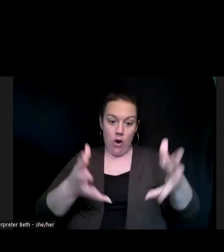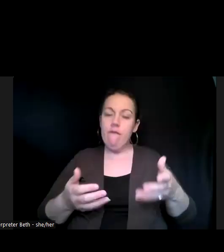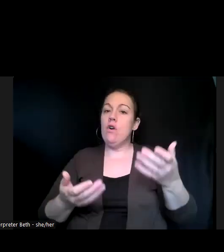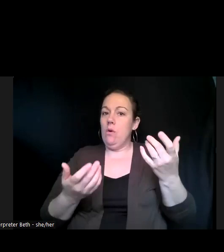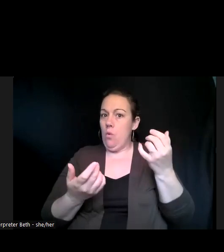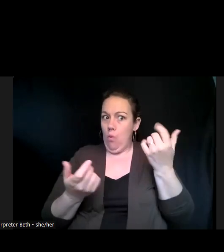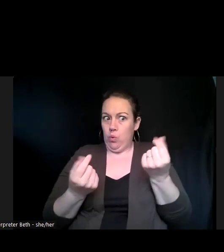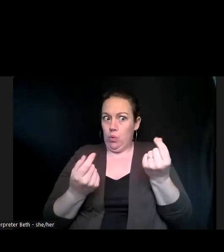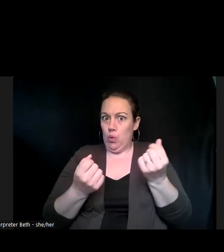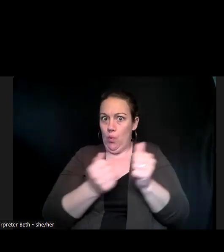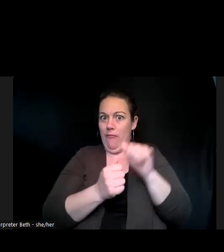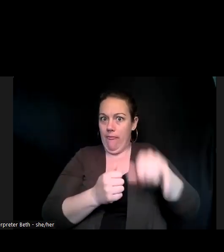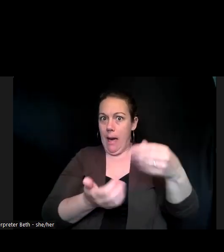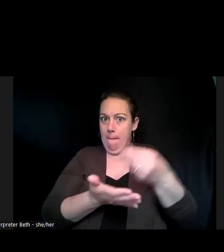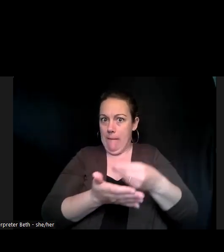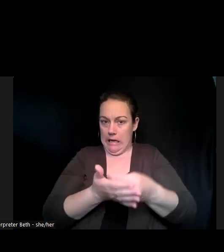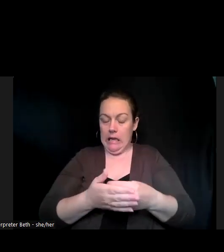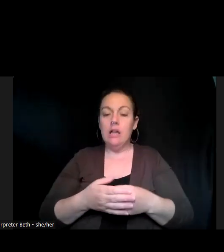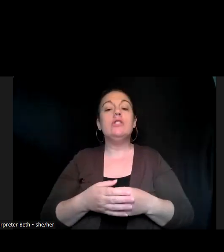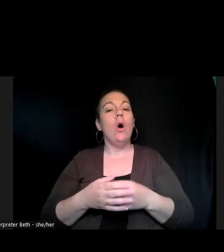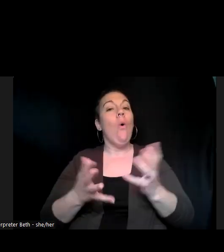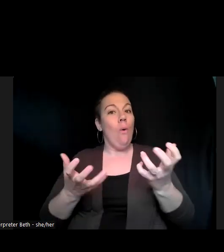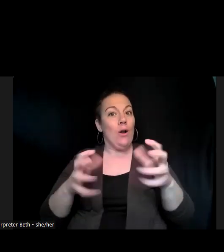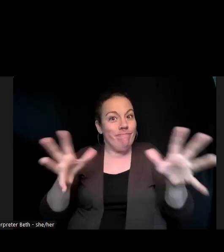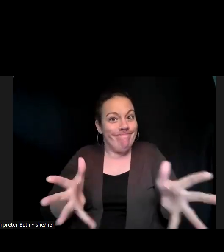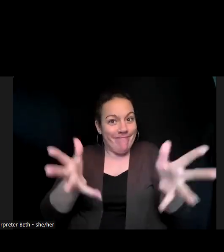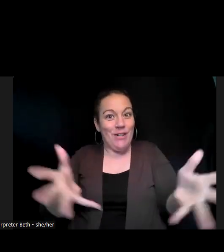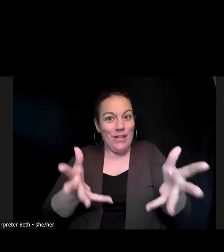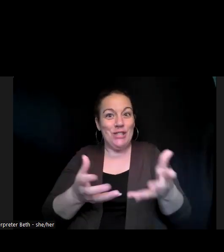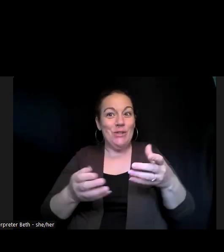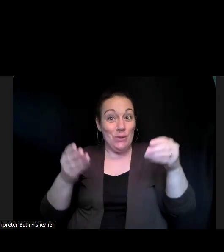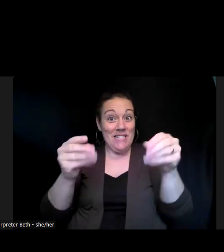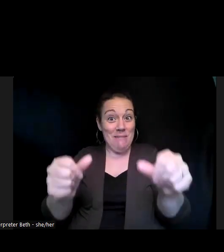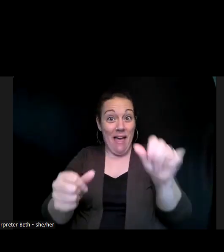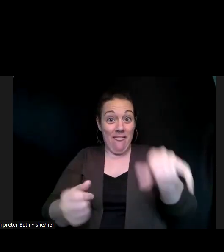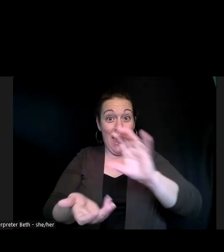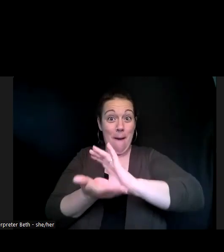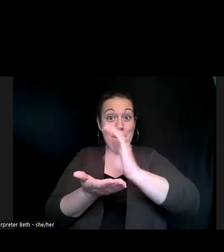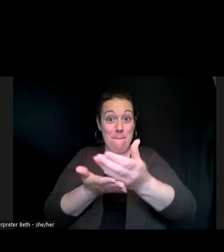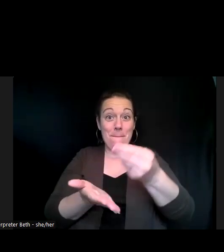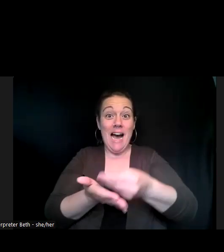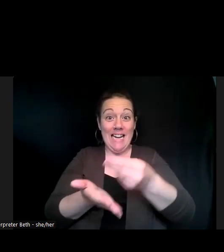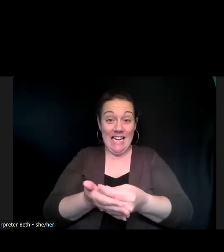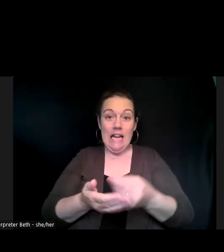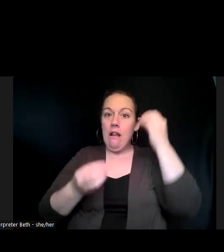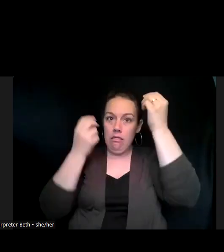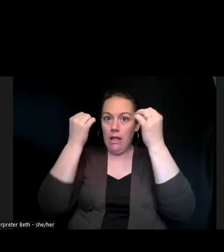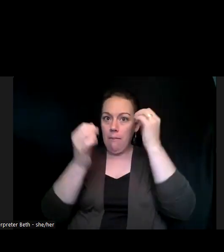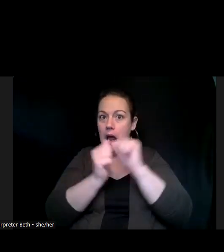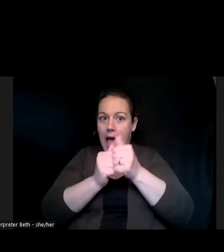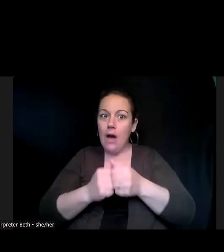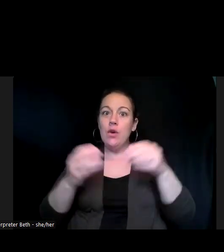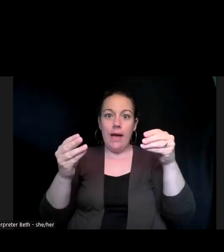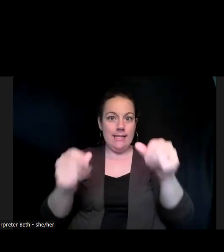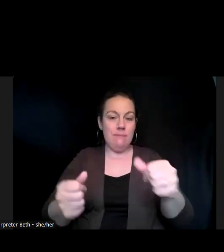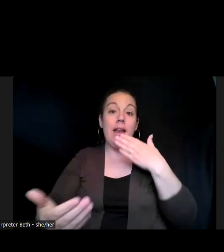and at the school level is making sure that we are spending that money before that deadline and thinking about how we can spend it well. So making sure that